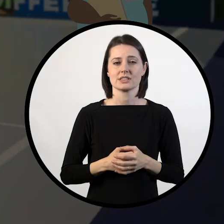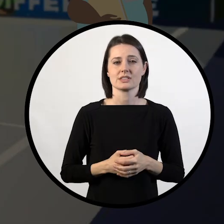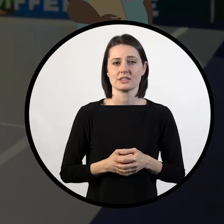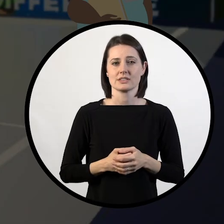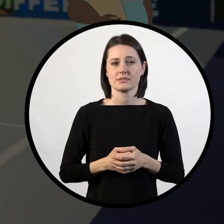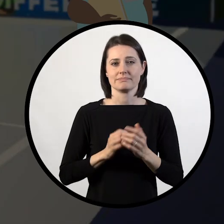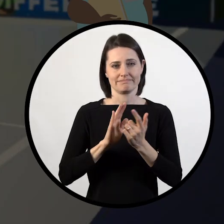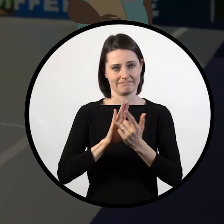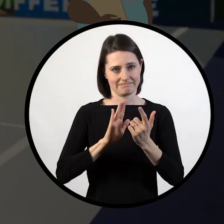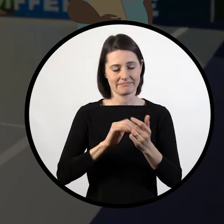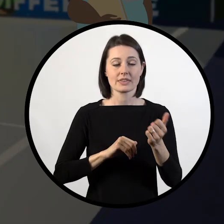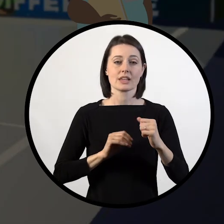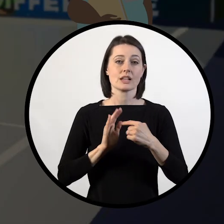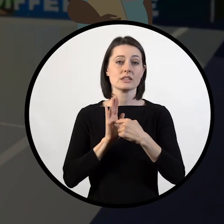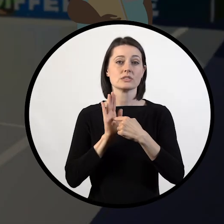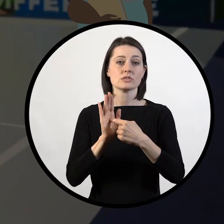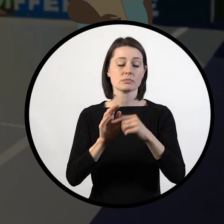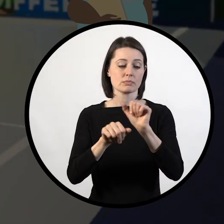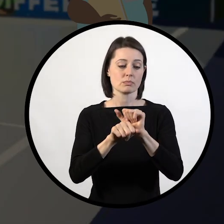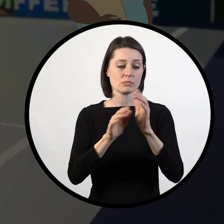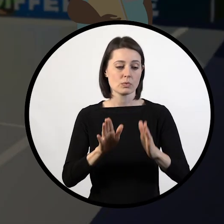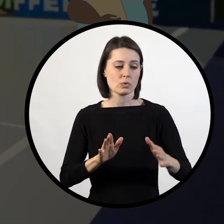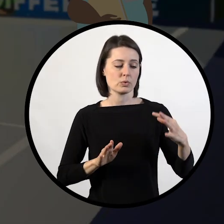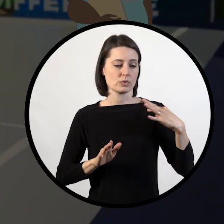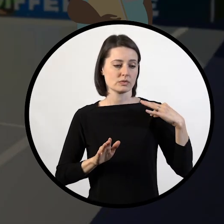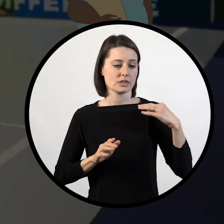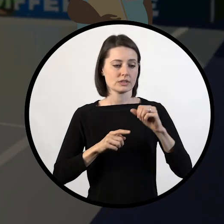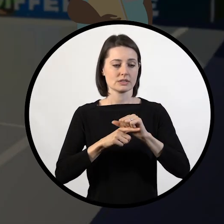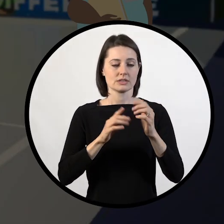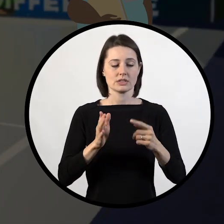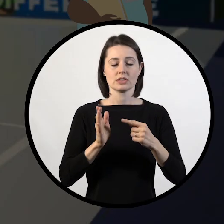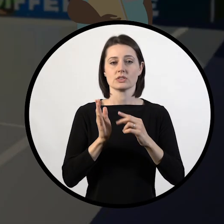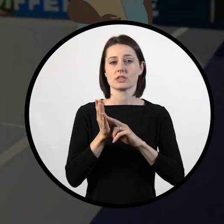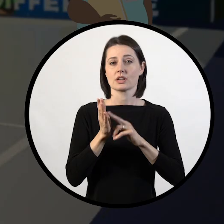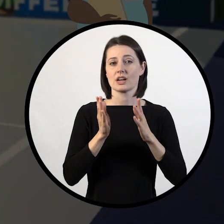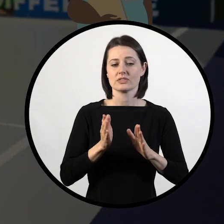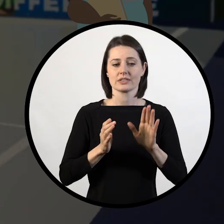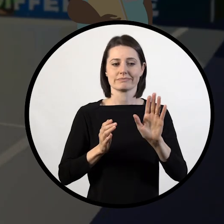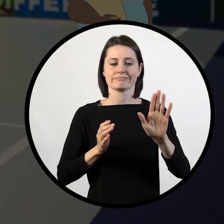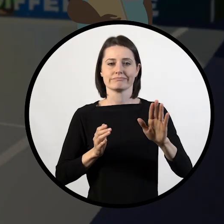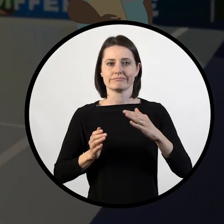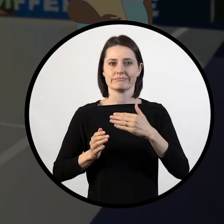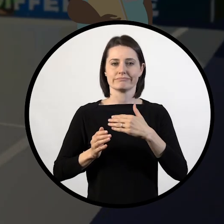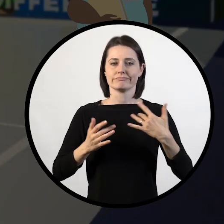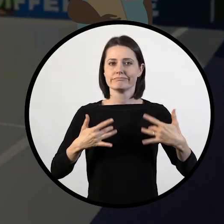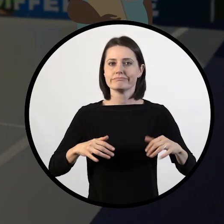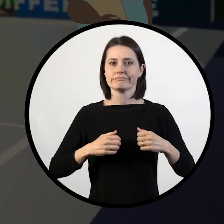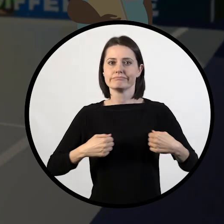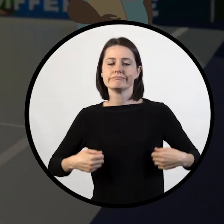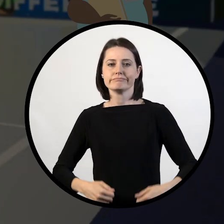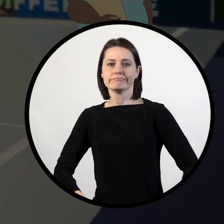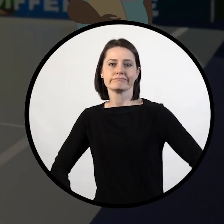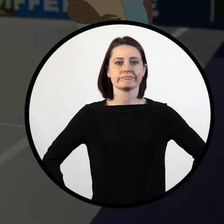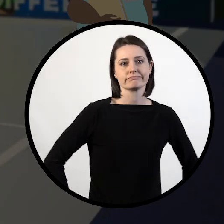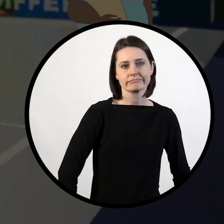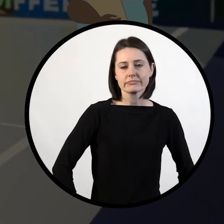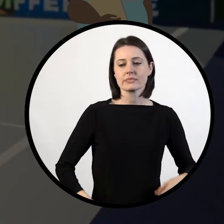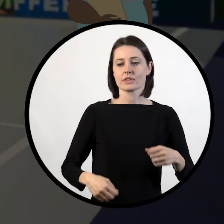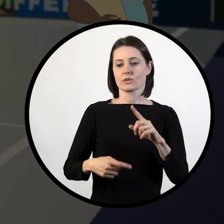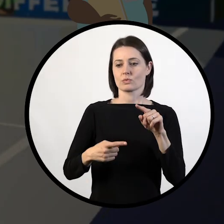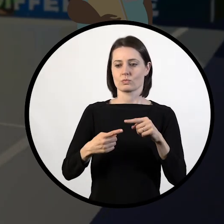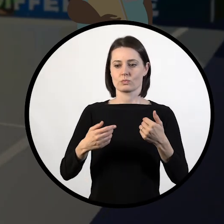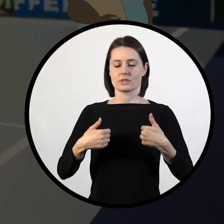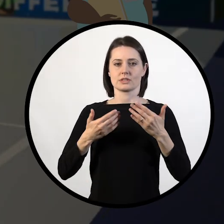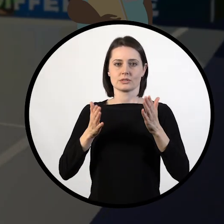above. Any display by an employee, volunteer, intern, or contractor of his or her uncovered genitalia, buttocks,